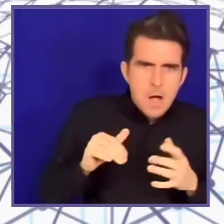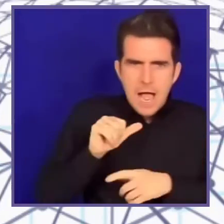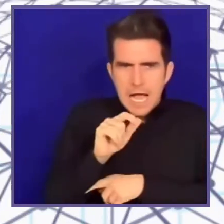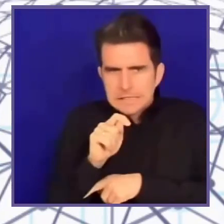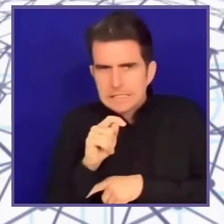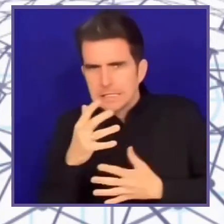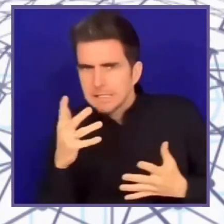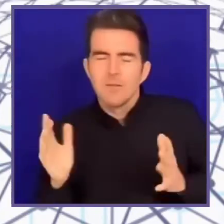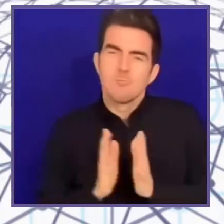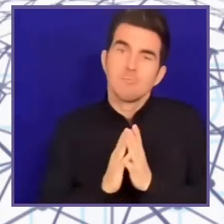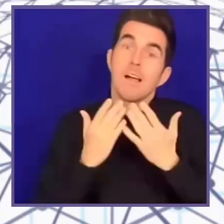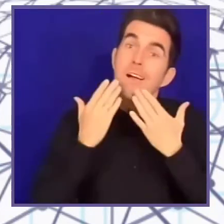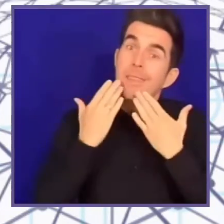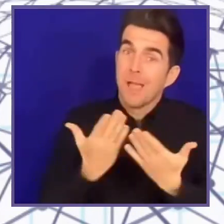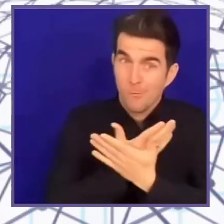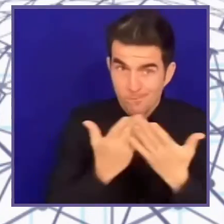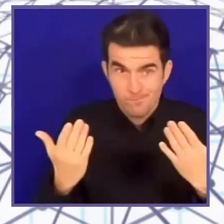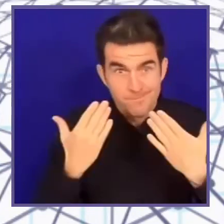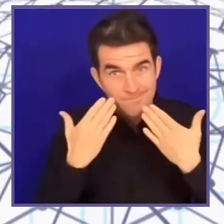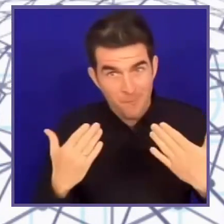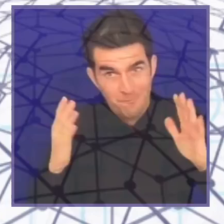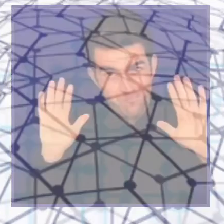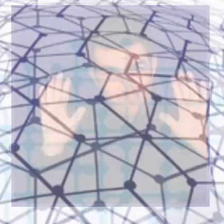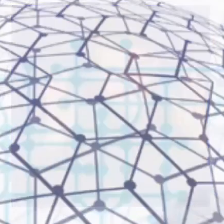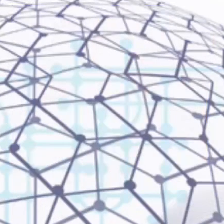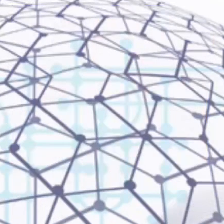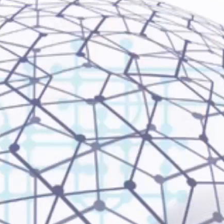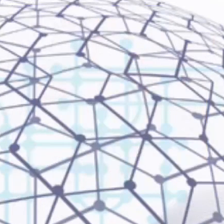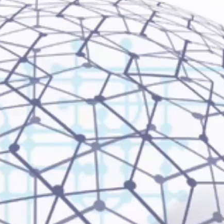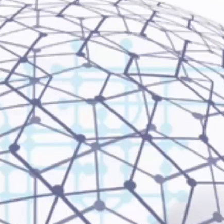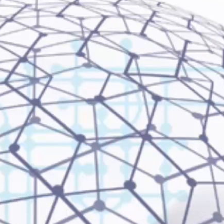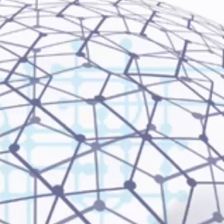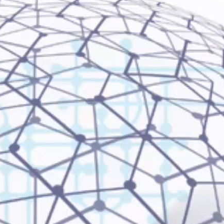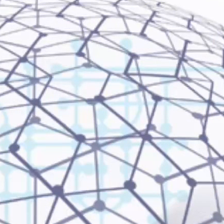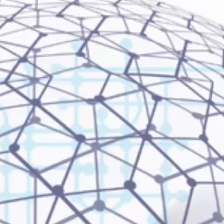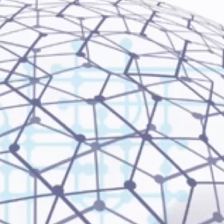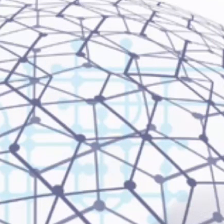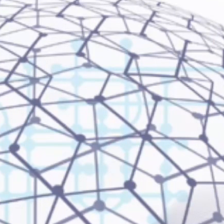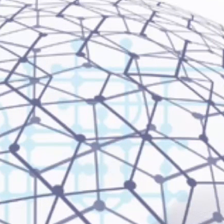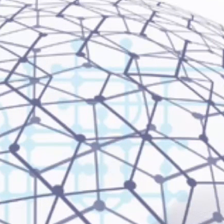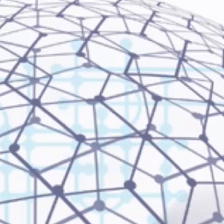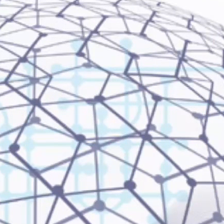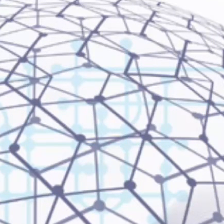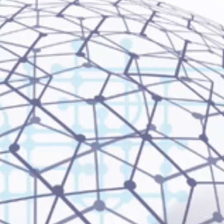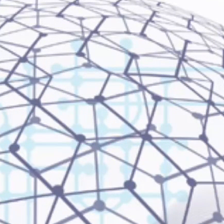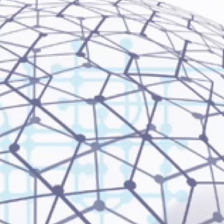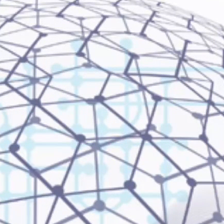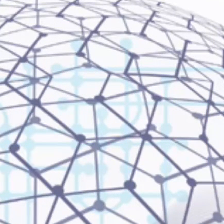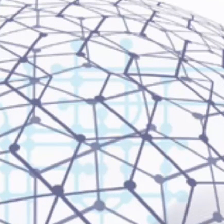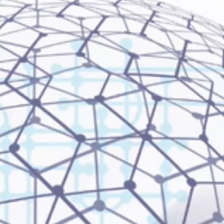I made it. Thank you, Sujatha. That's wonderful.